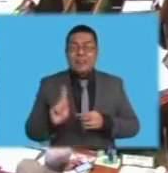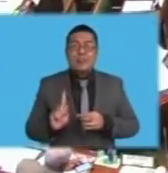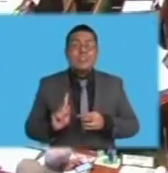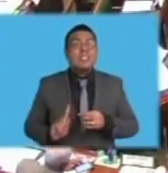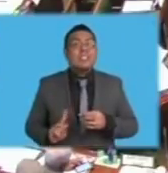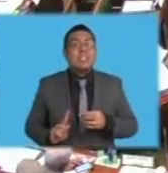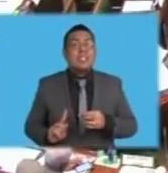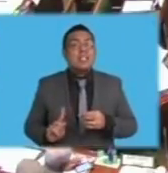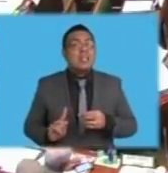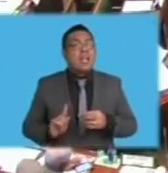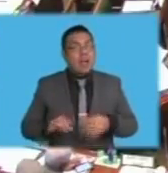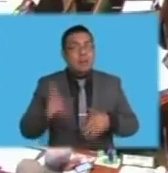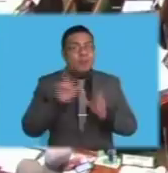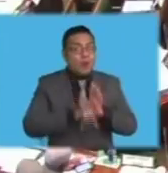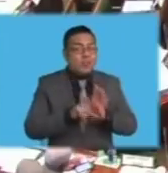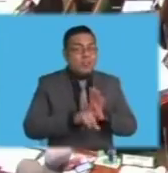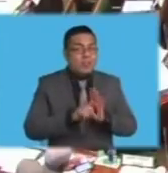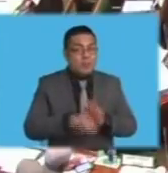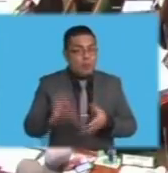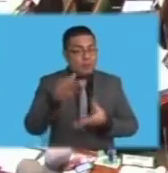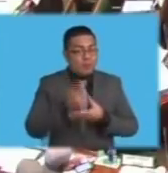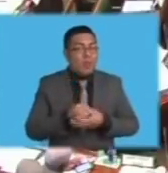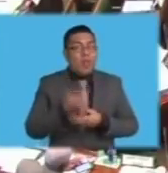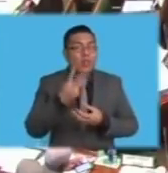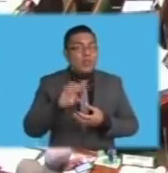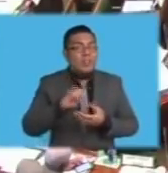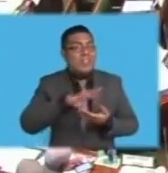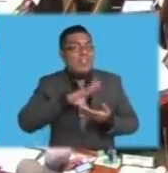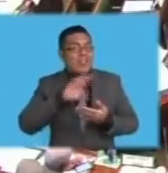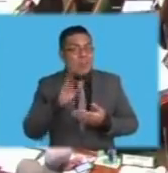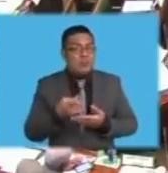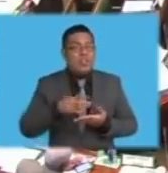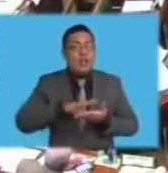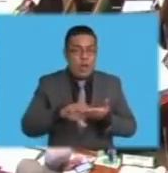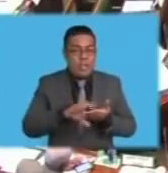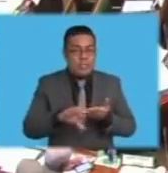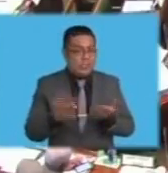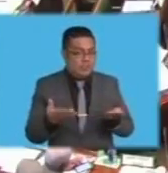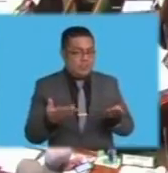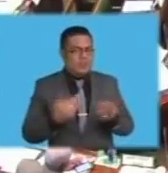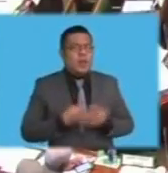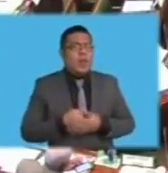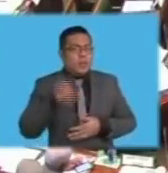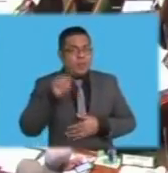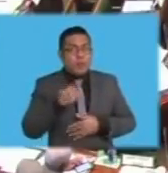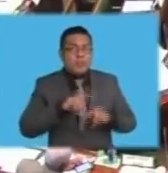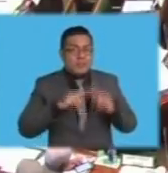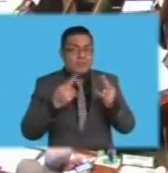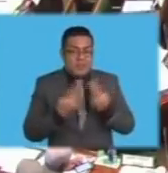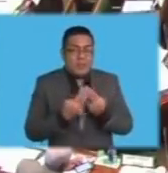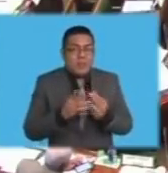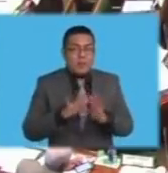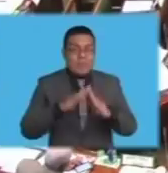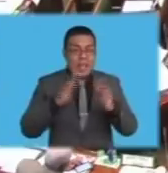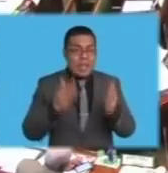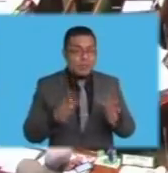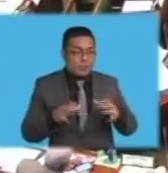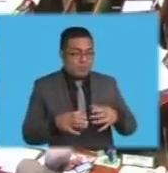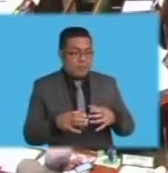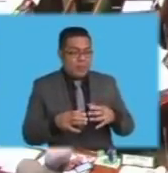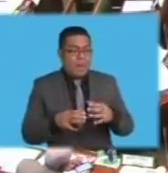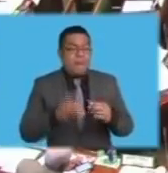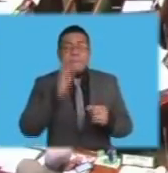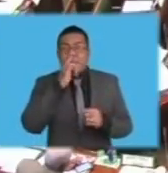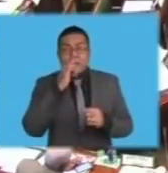$30,000. So those households, in the shares that we've given out now, they will receive more shares than those people who actually earn more